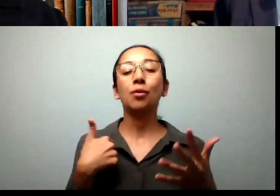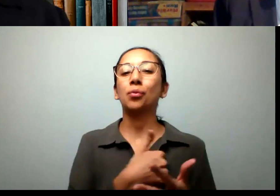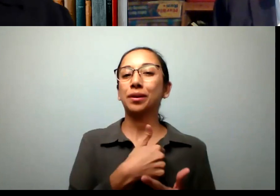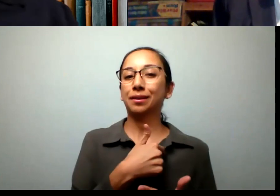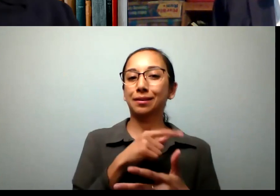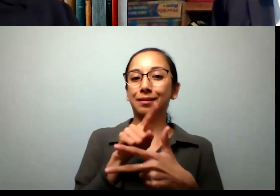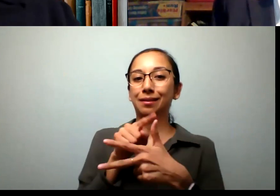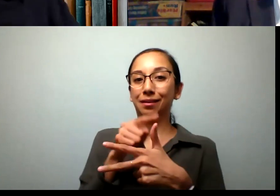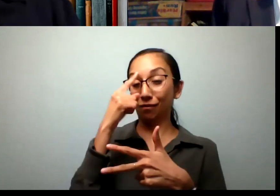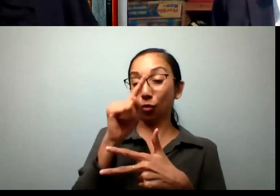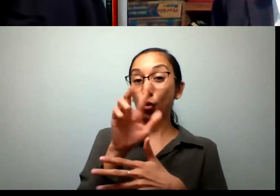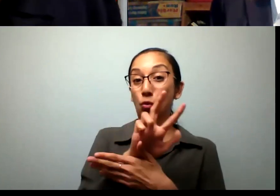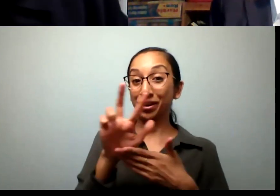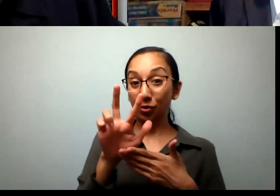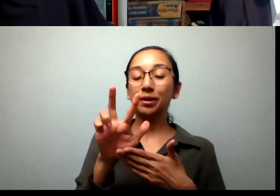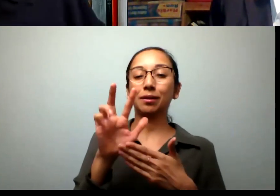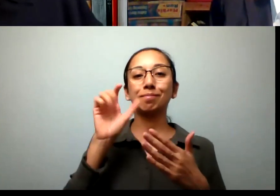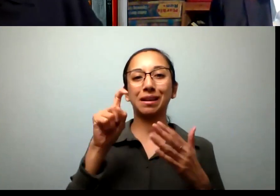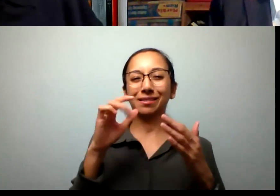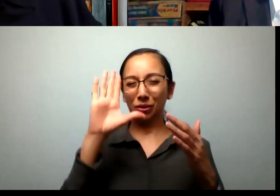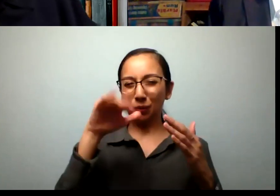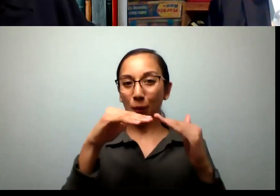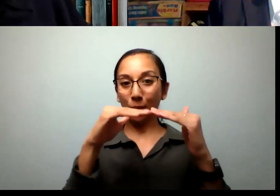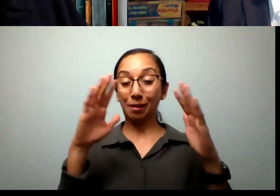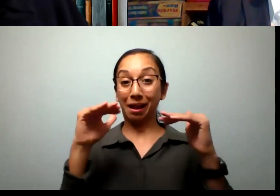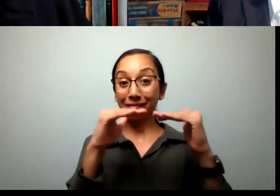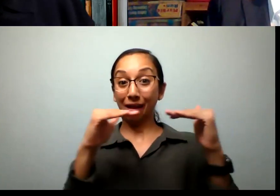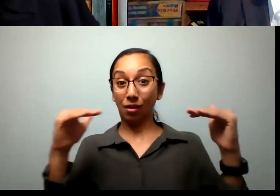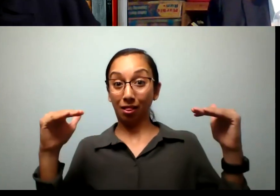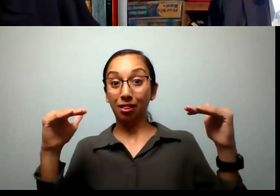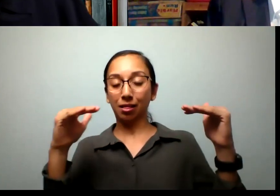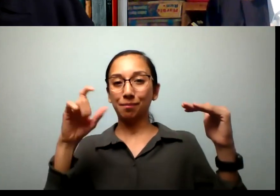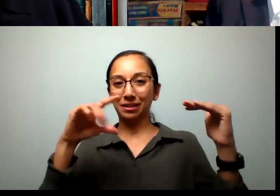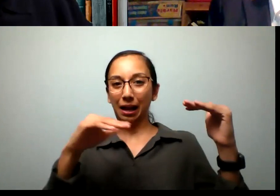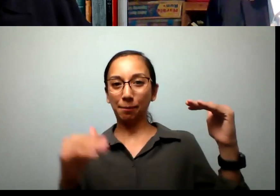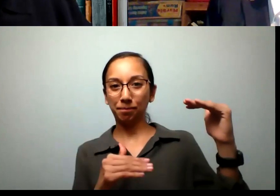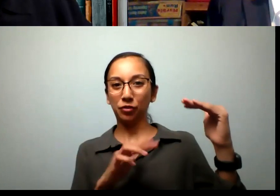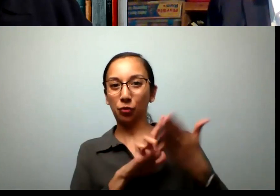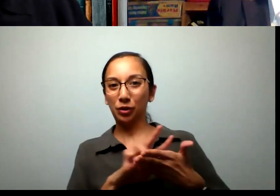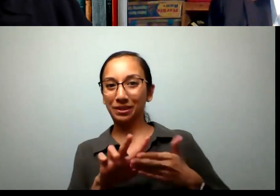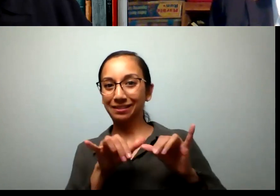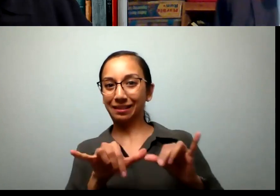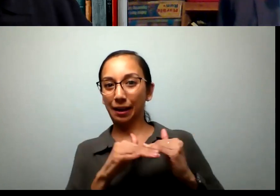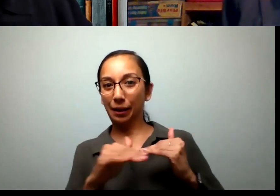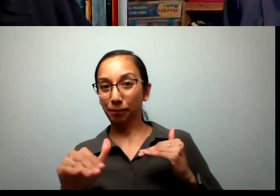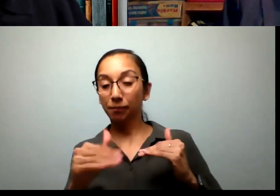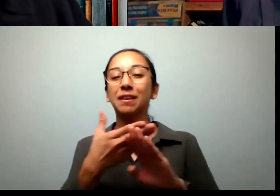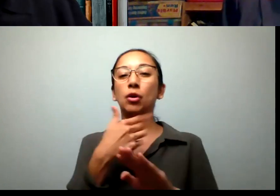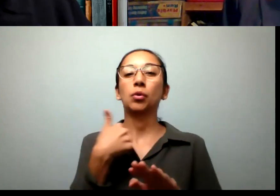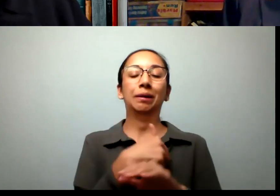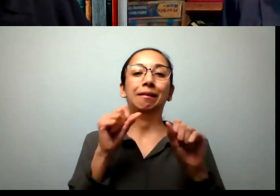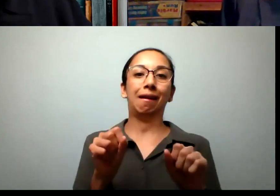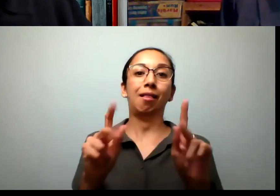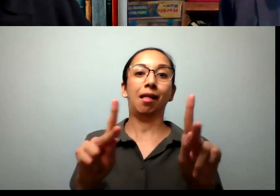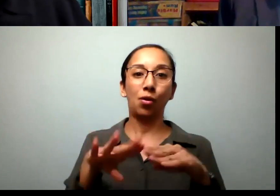3 weeks at a lot lower level of new cases in the county before we can even be allowed